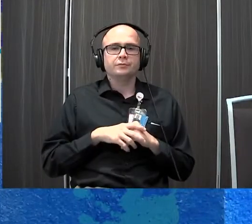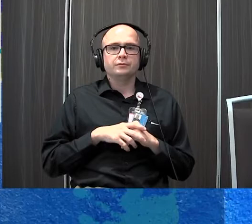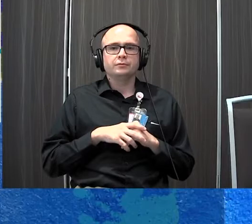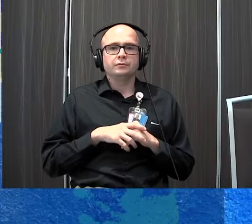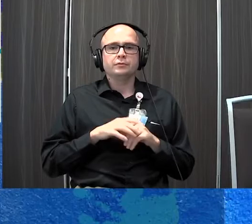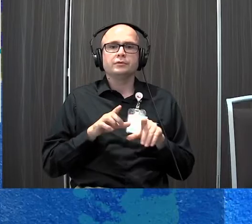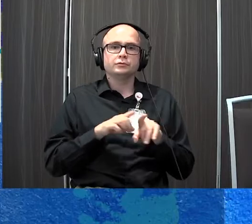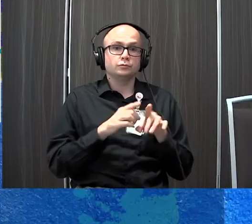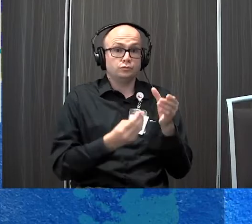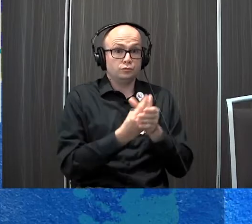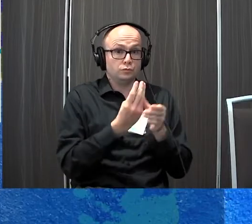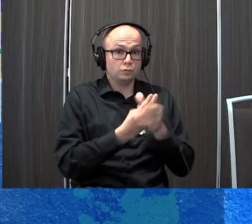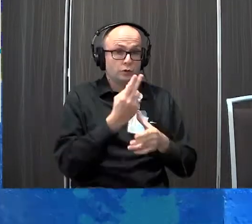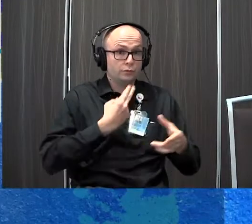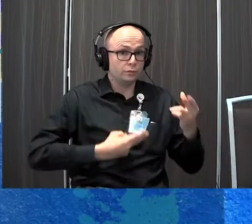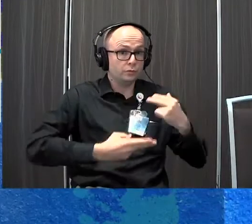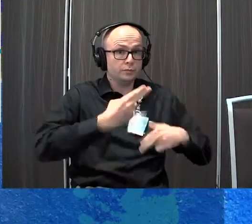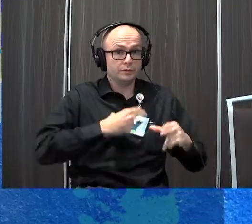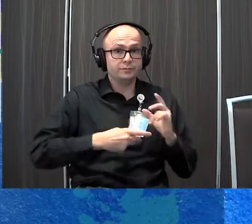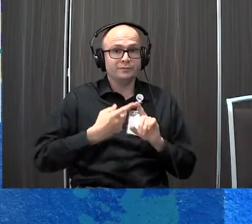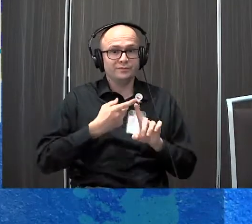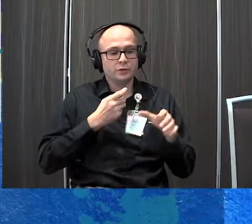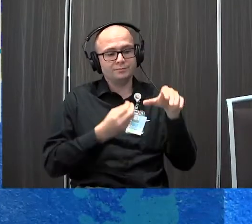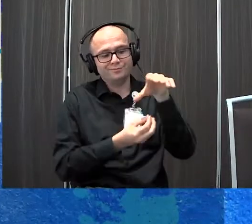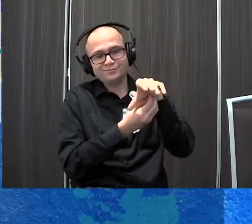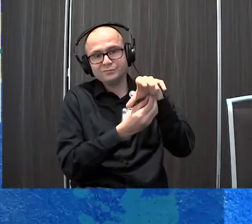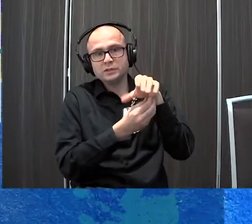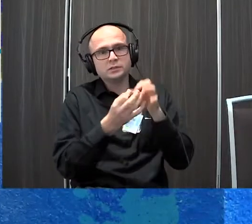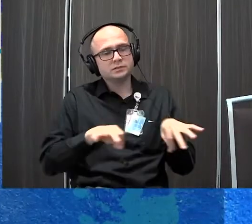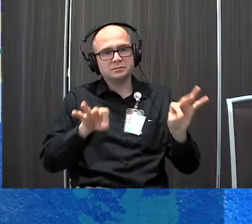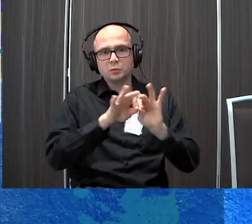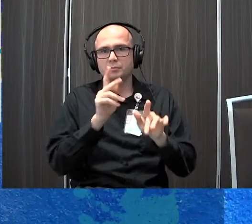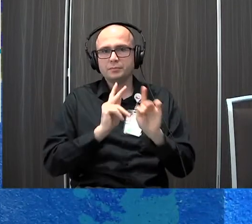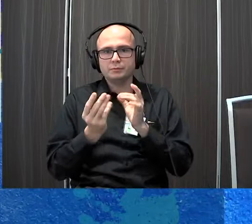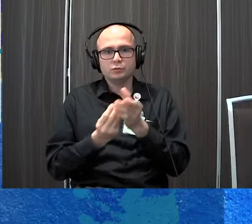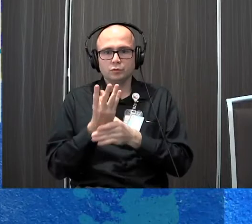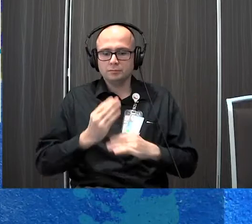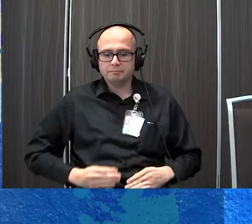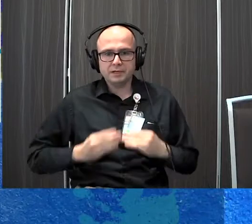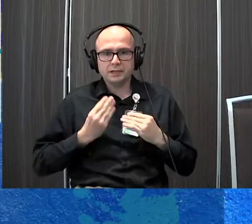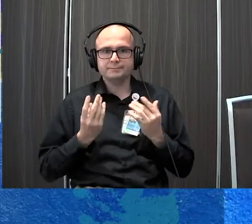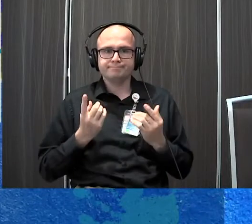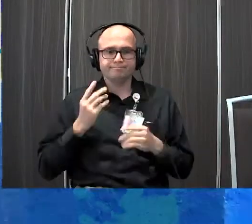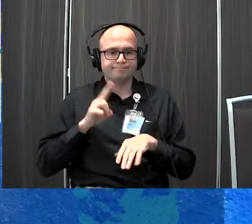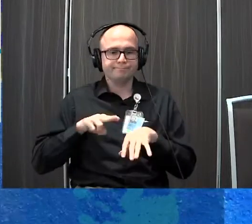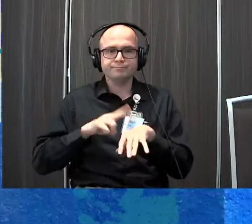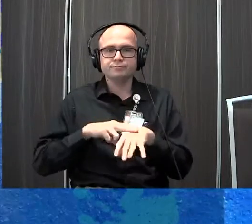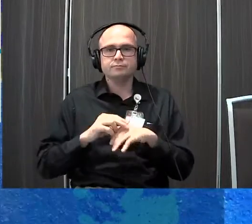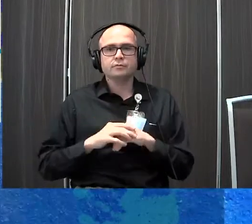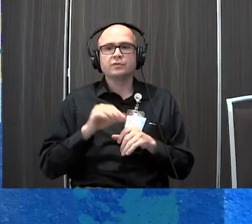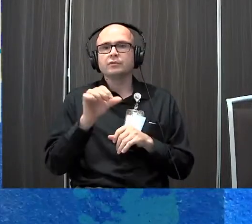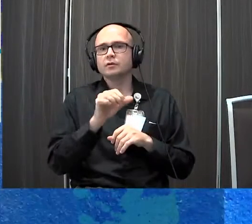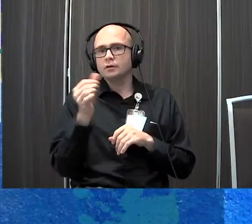There's also growth hormone that comes from the pituitary that's very important for helping people to grow normally. And then there are